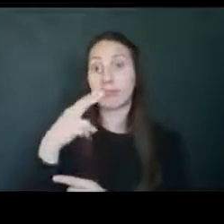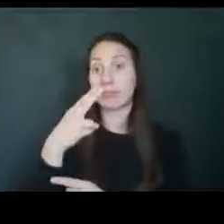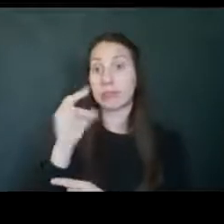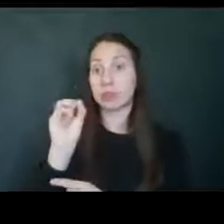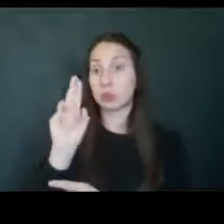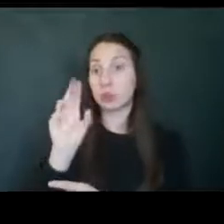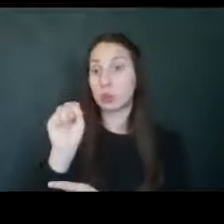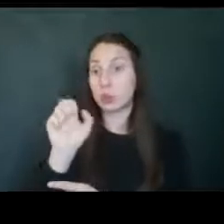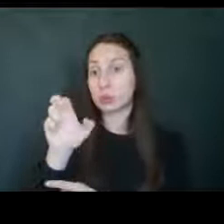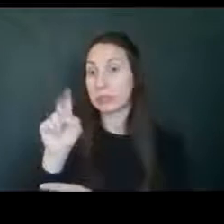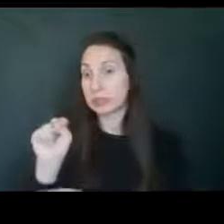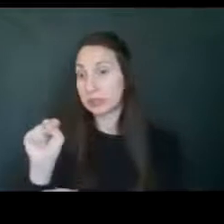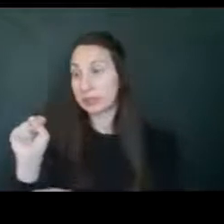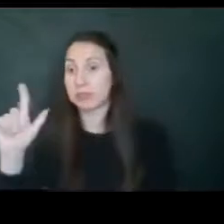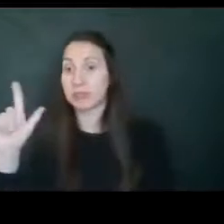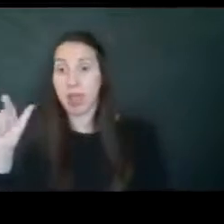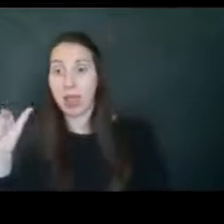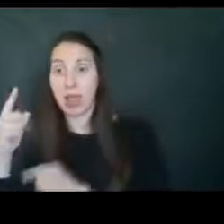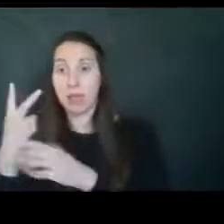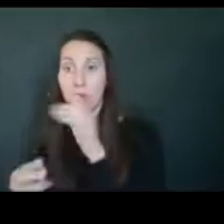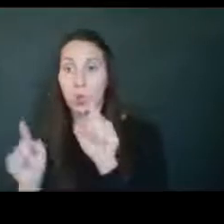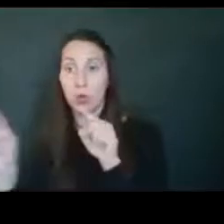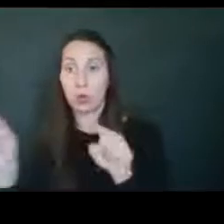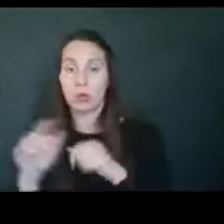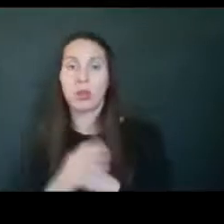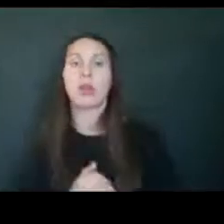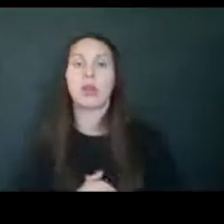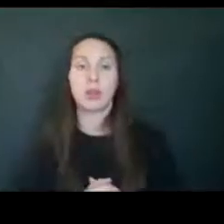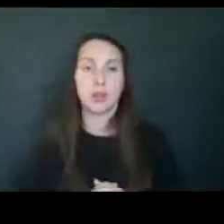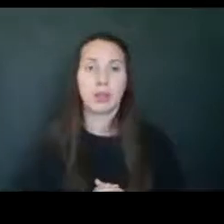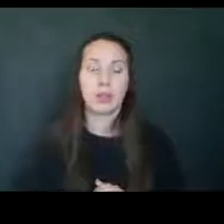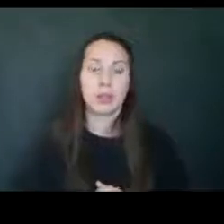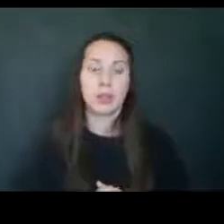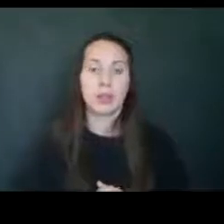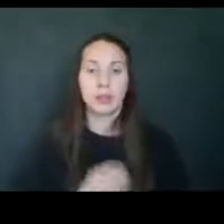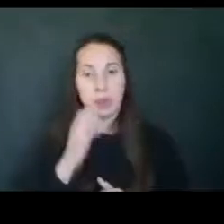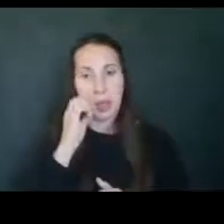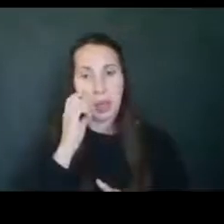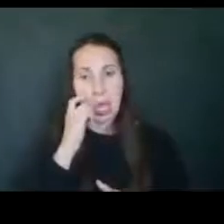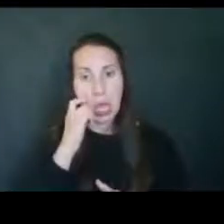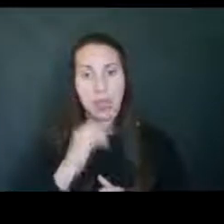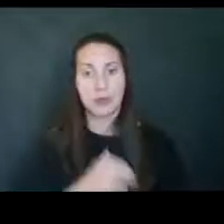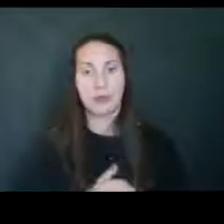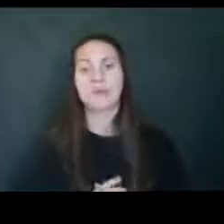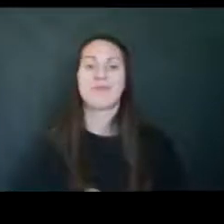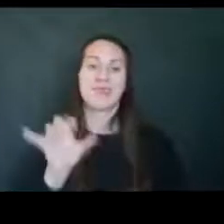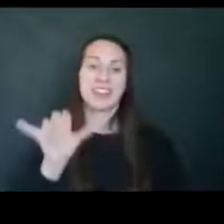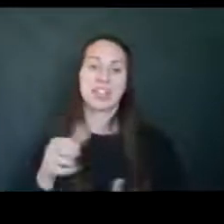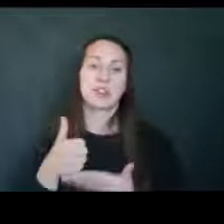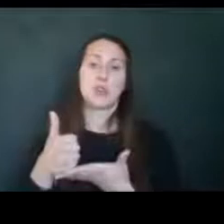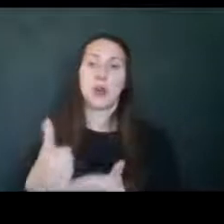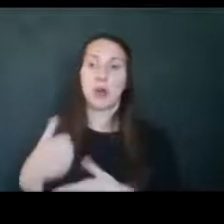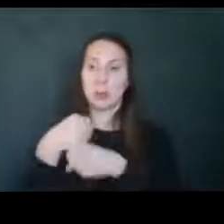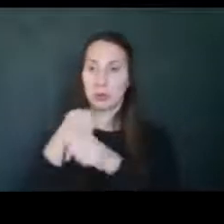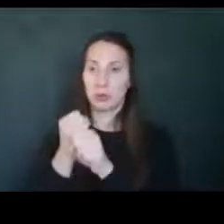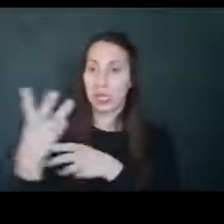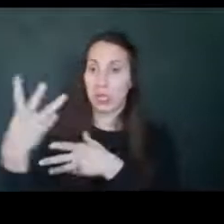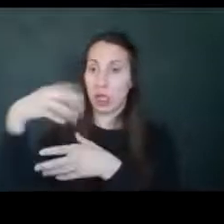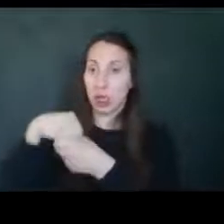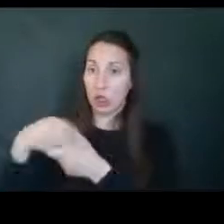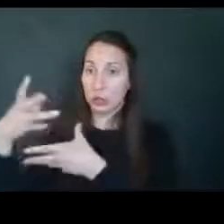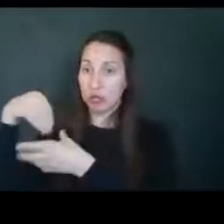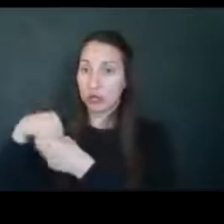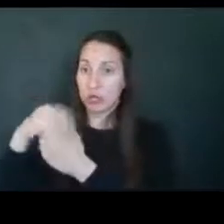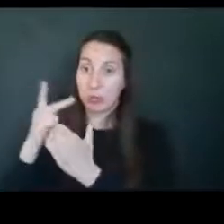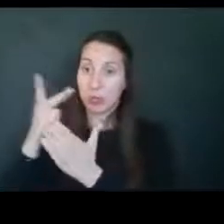all instances with the invitation to help create inclusion programs. And